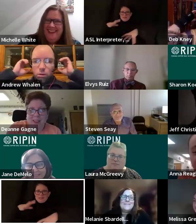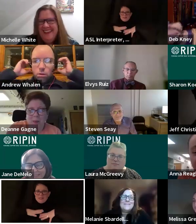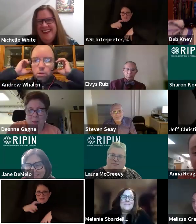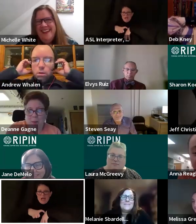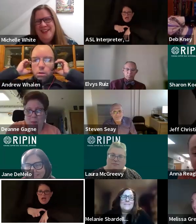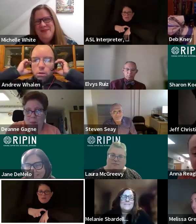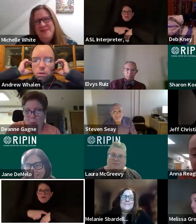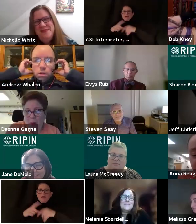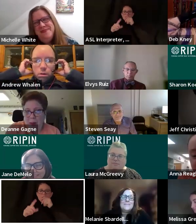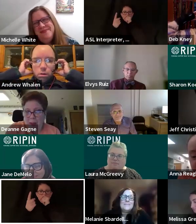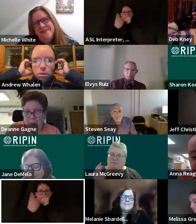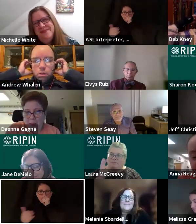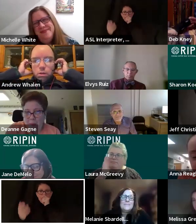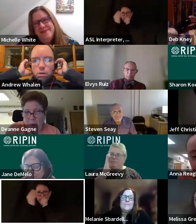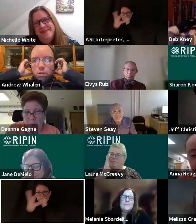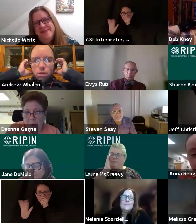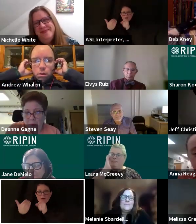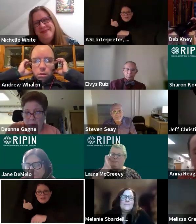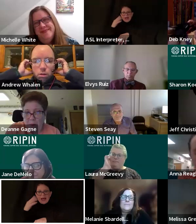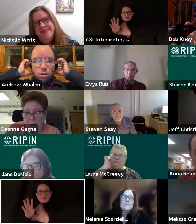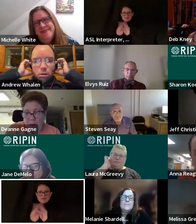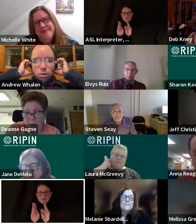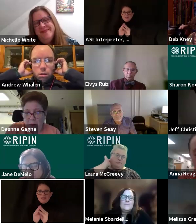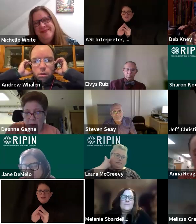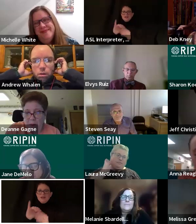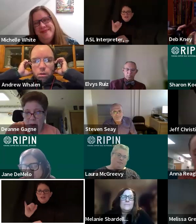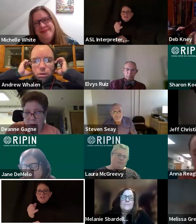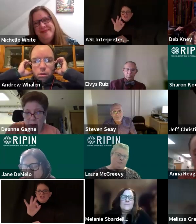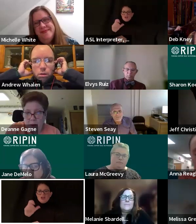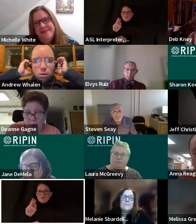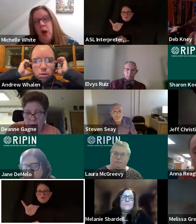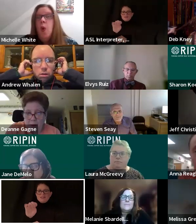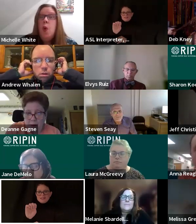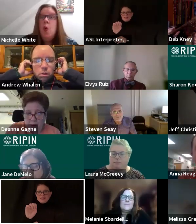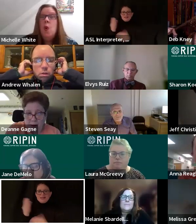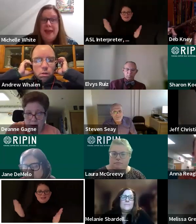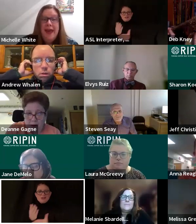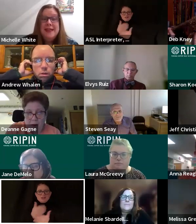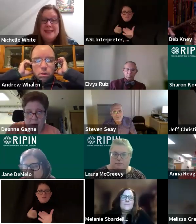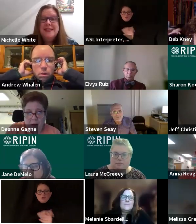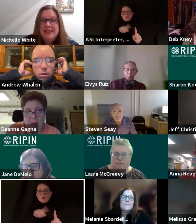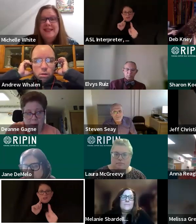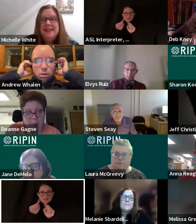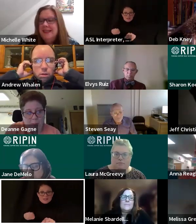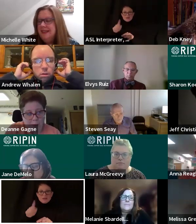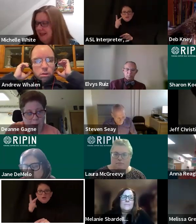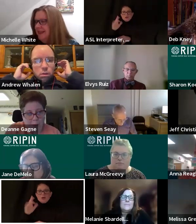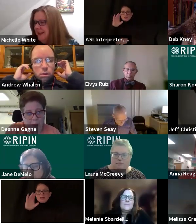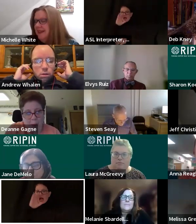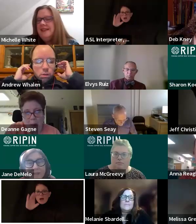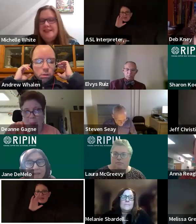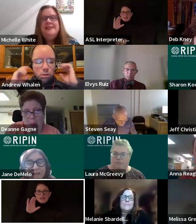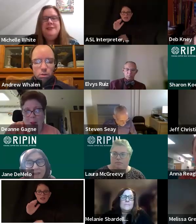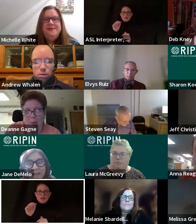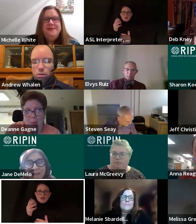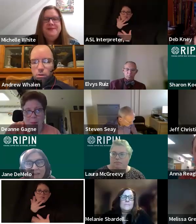just to follow up on one thing from the last DD forum, Jeff Christie is here, and some of us went to see him do his comedy routine,